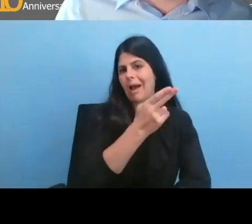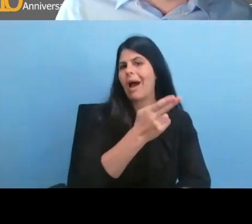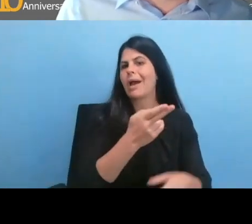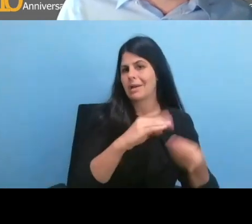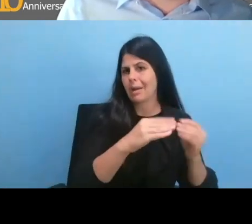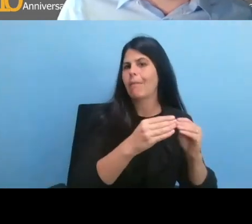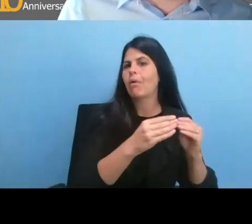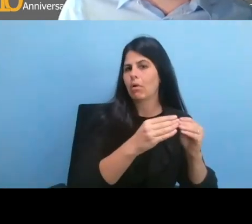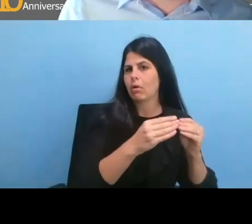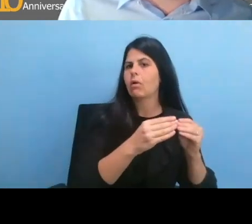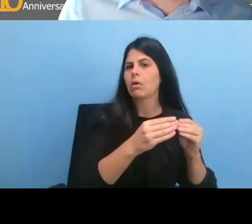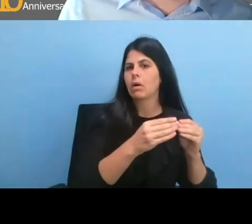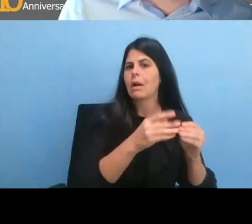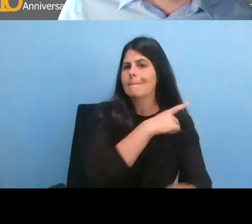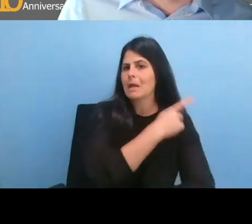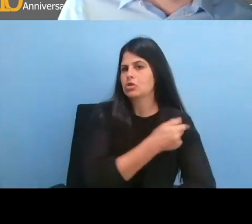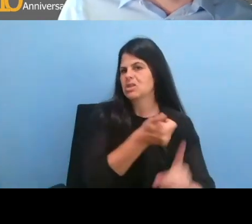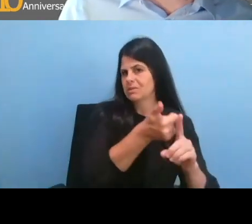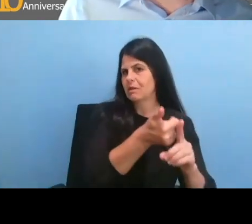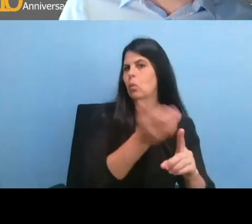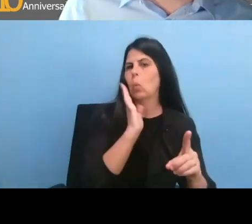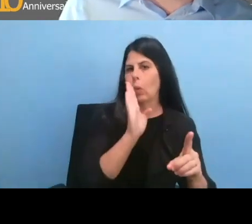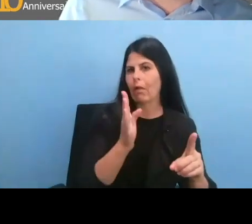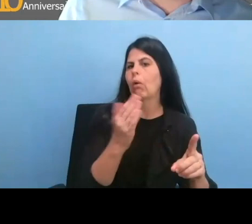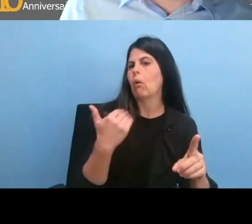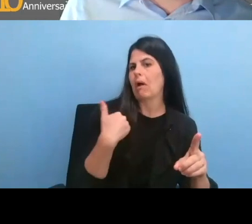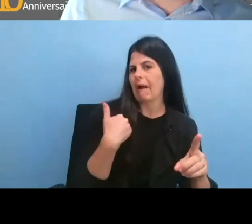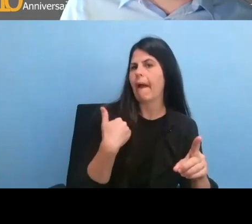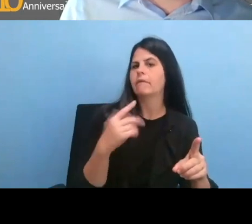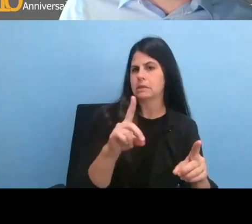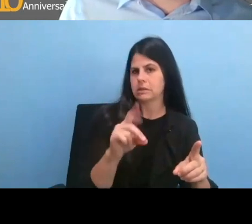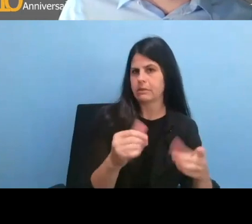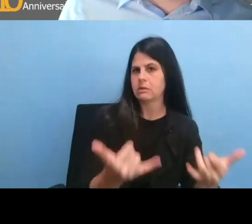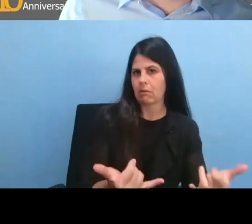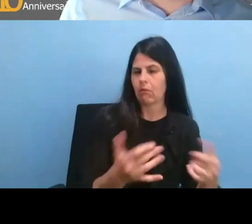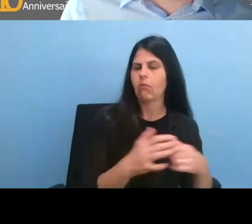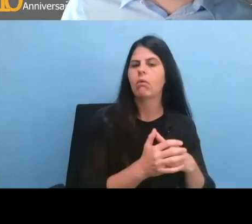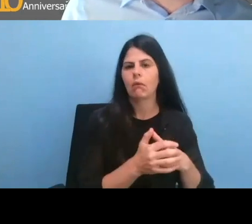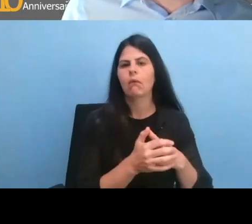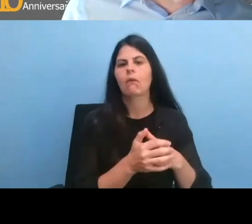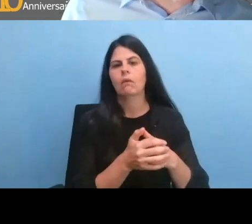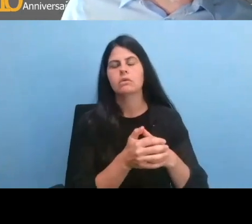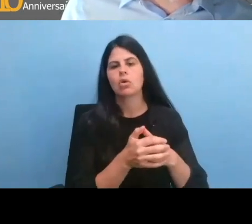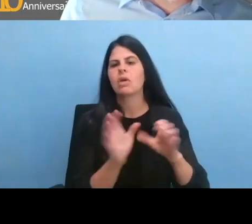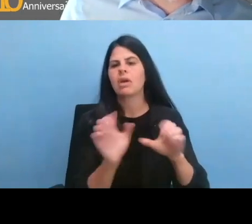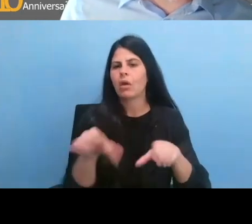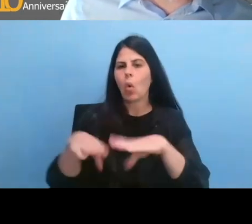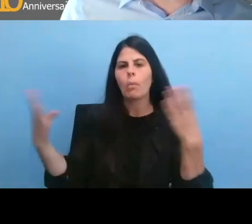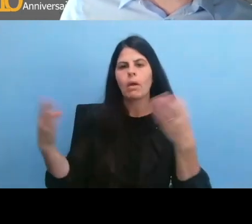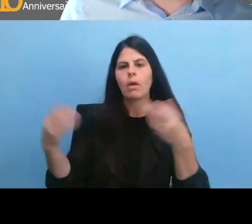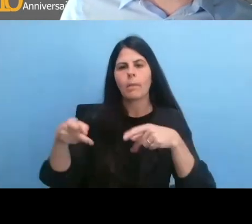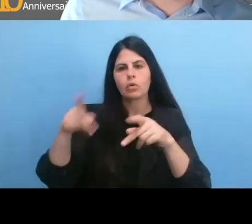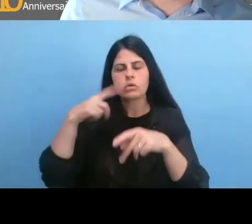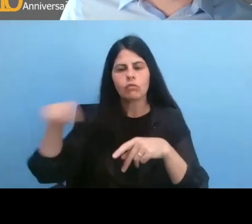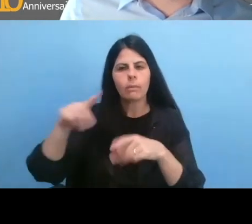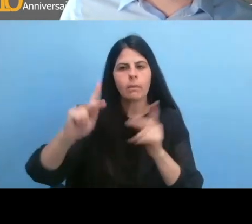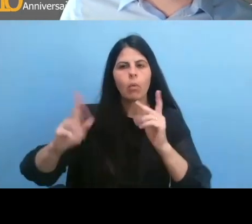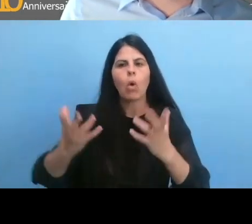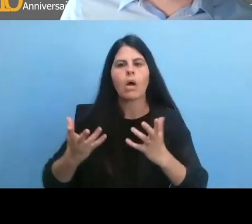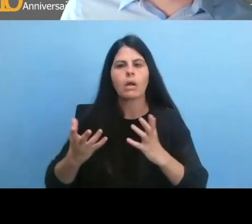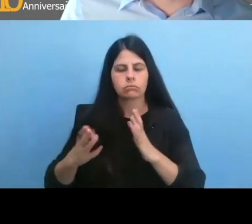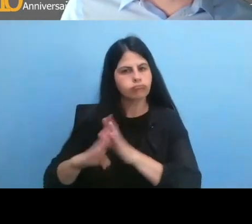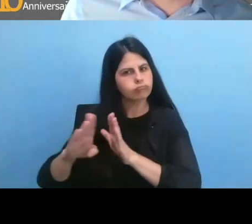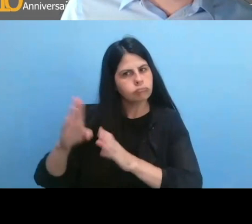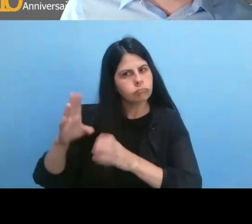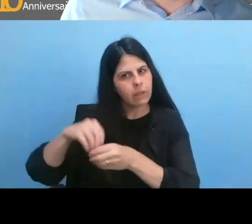have disabilities in their life. Opening up opportunities for those who want to develop within the field. If you're a person